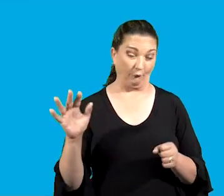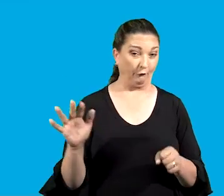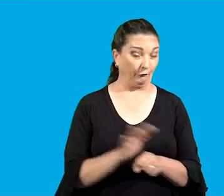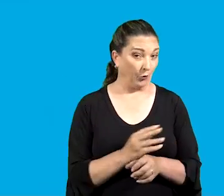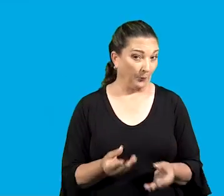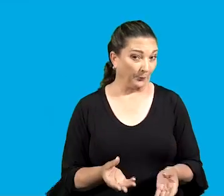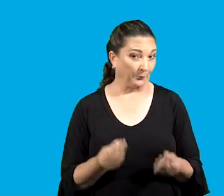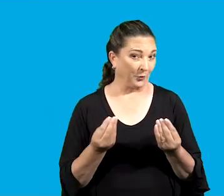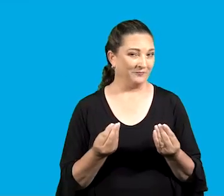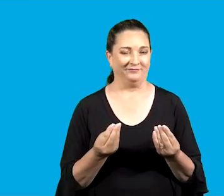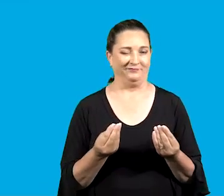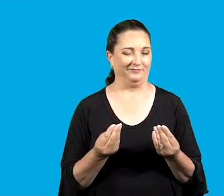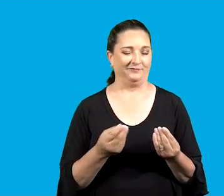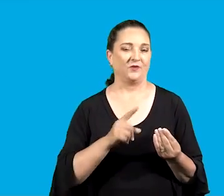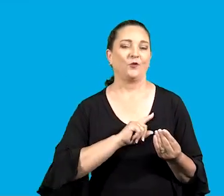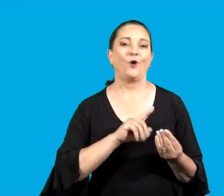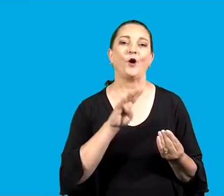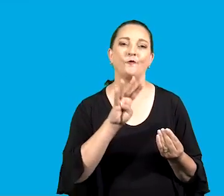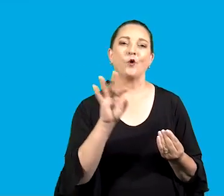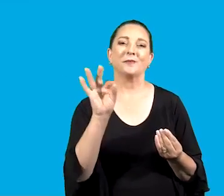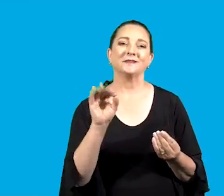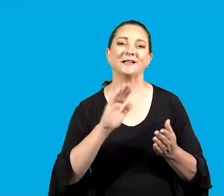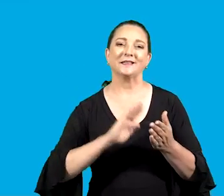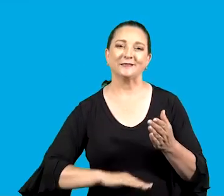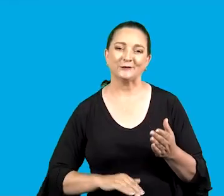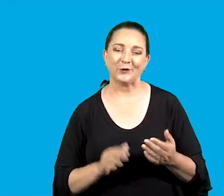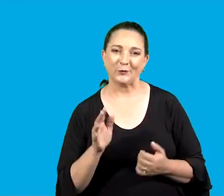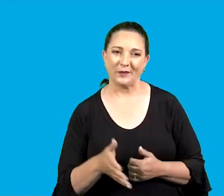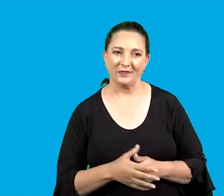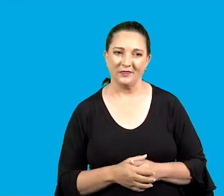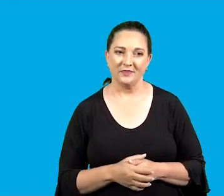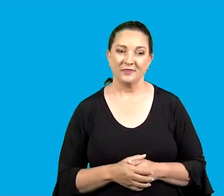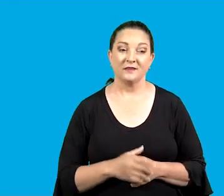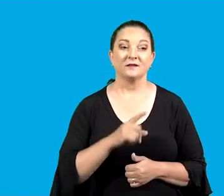we are allowing 4% discount. So we are going to get